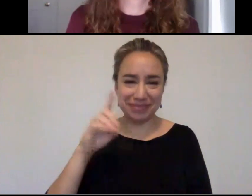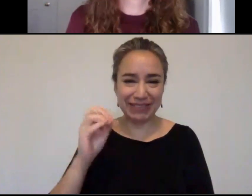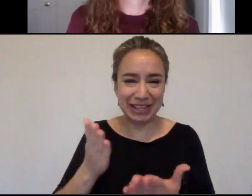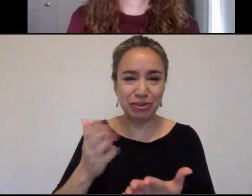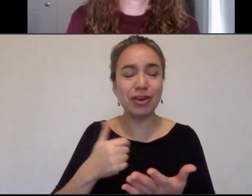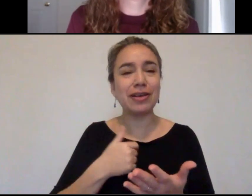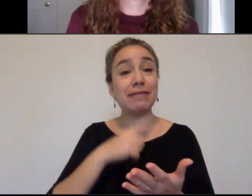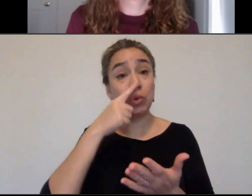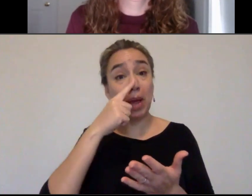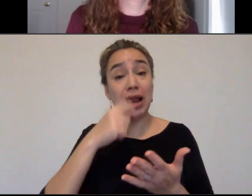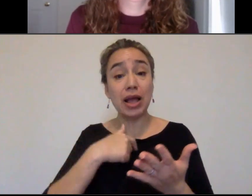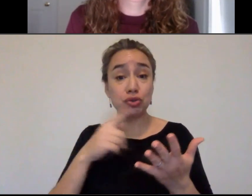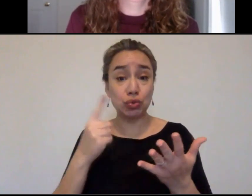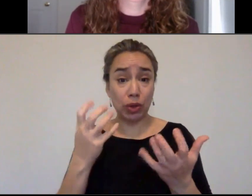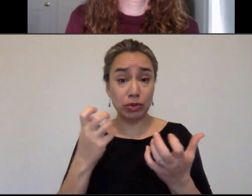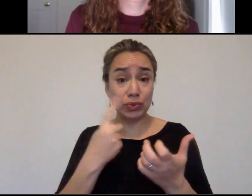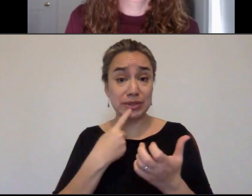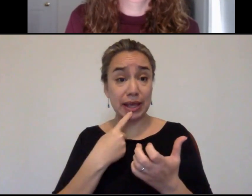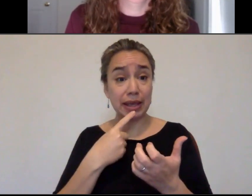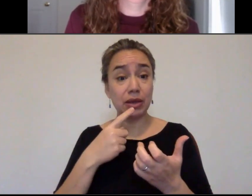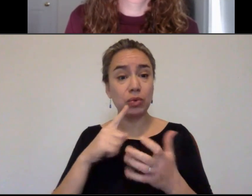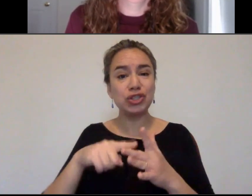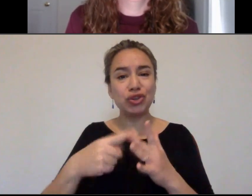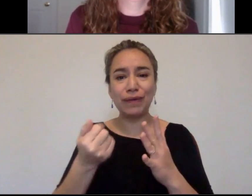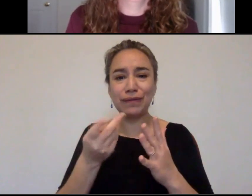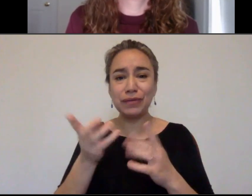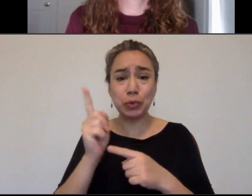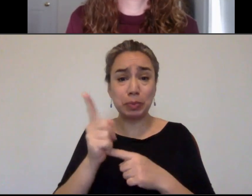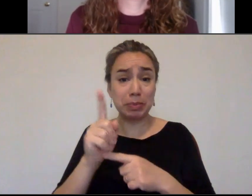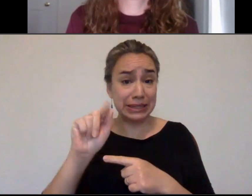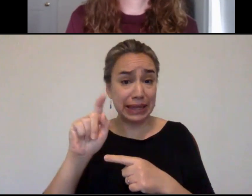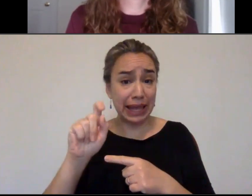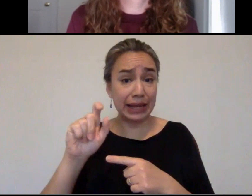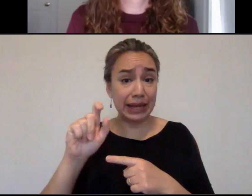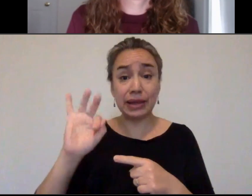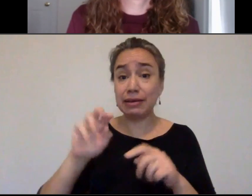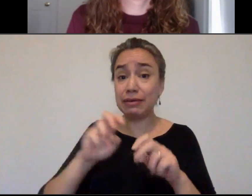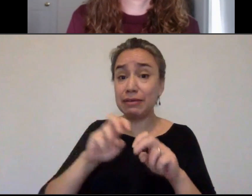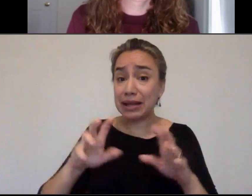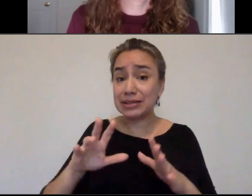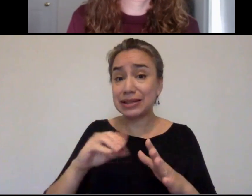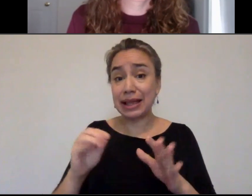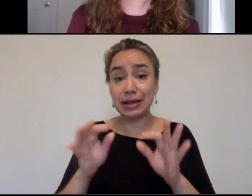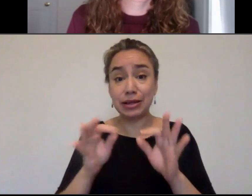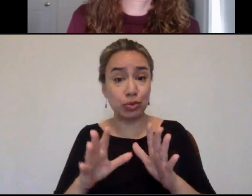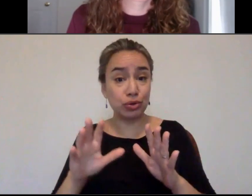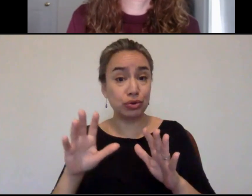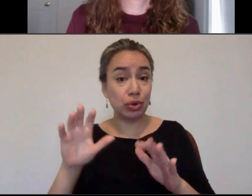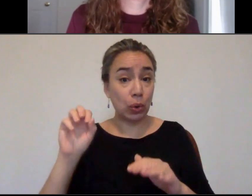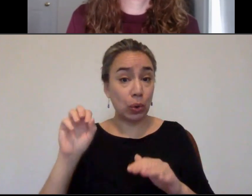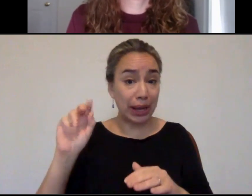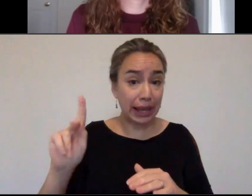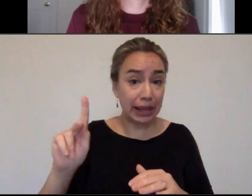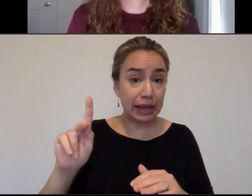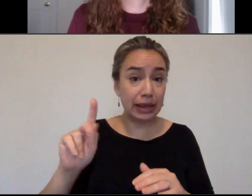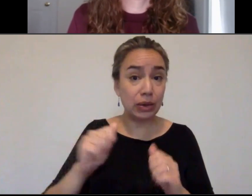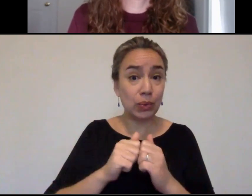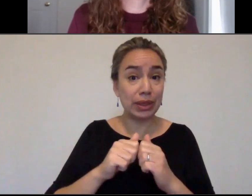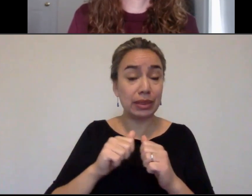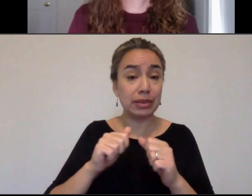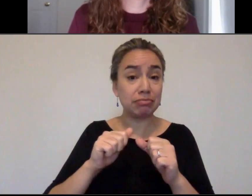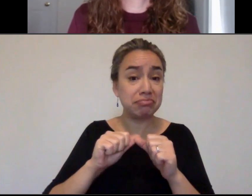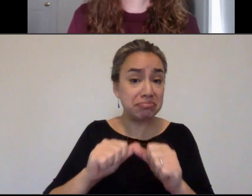wanted to say if we started a few minutes late, so if the panelists and the interpreters are okay with going on,